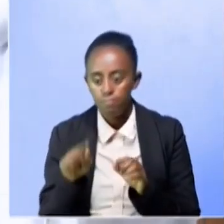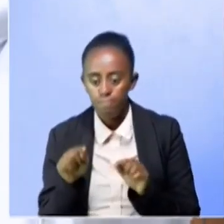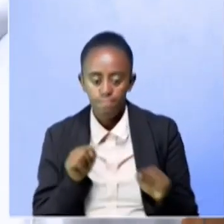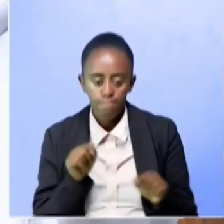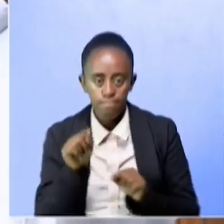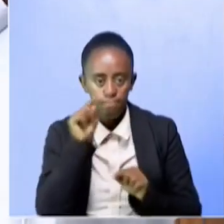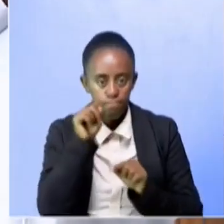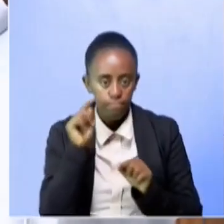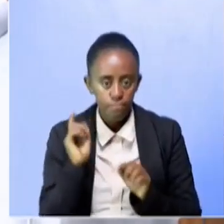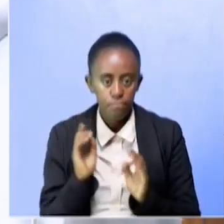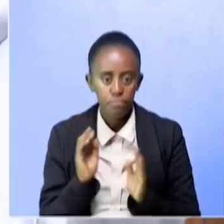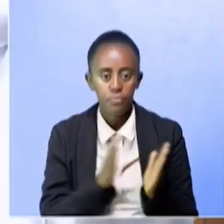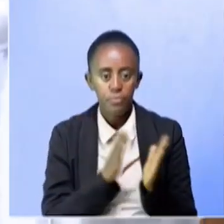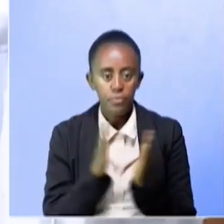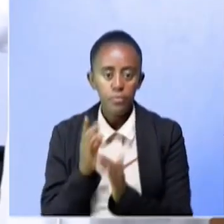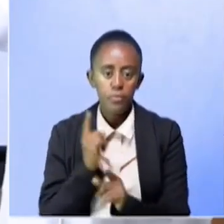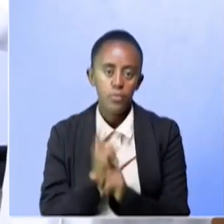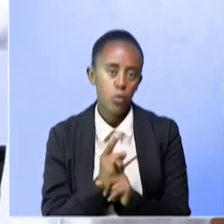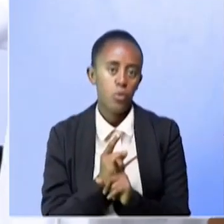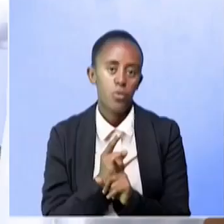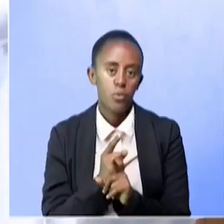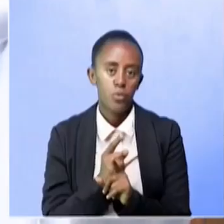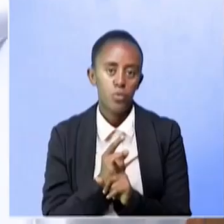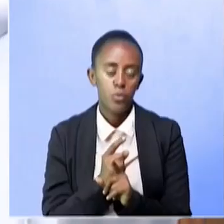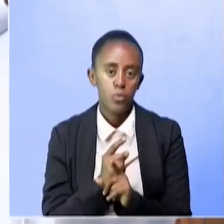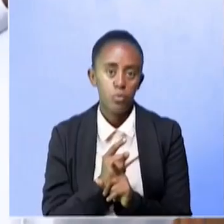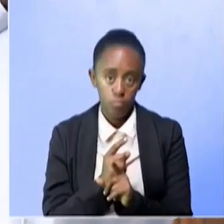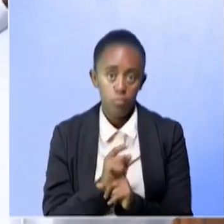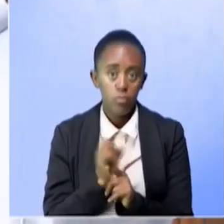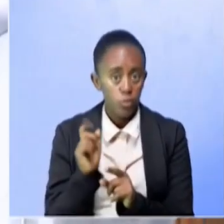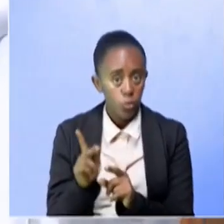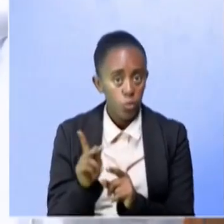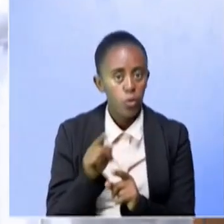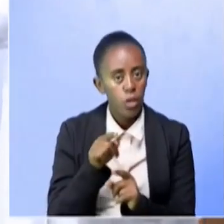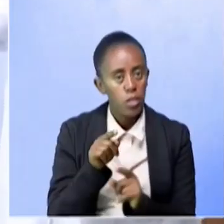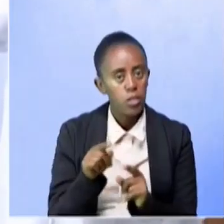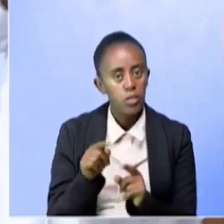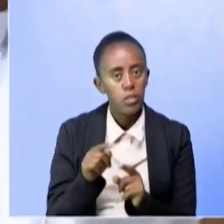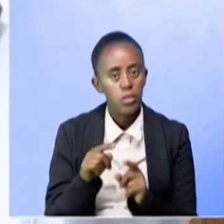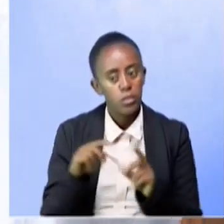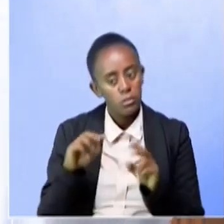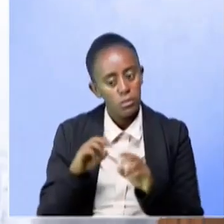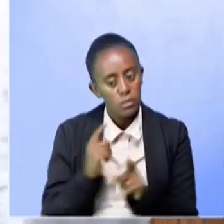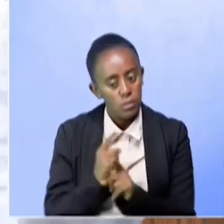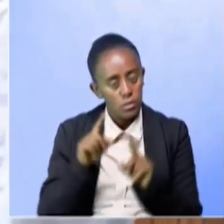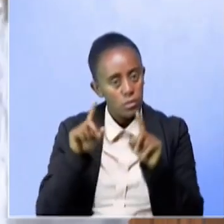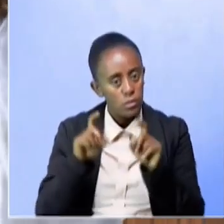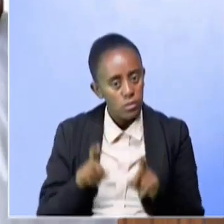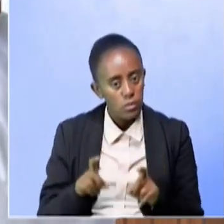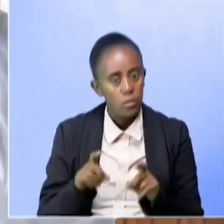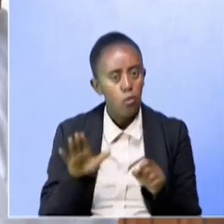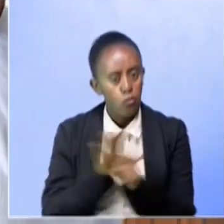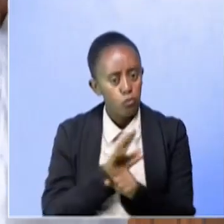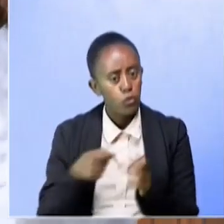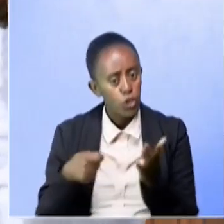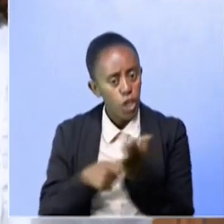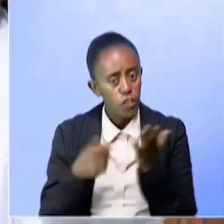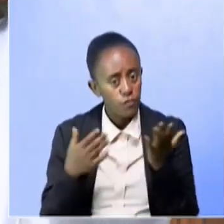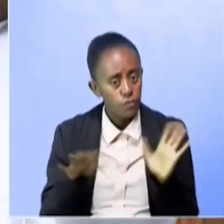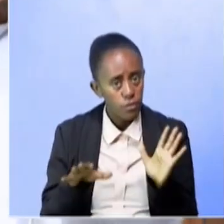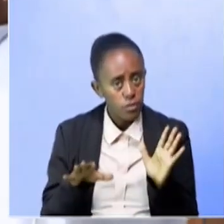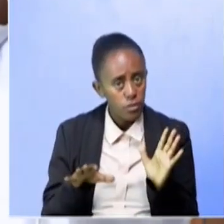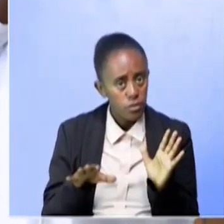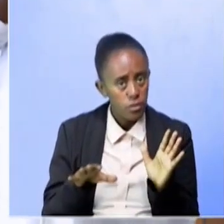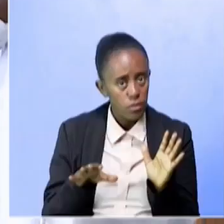be set up in the right way. Okay? And check whether it has full charge it,